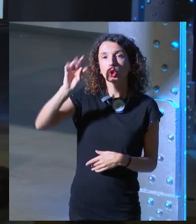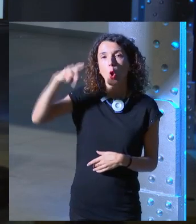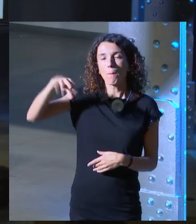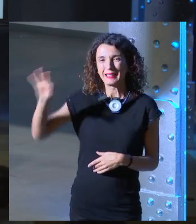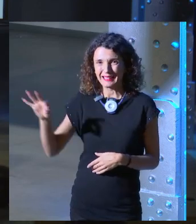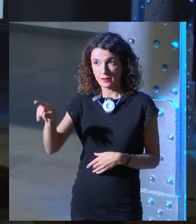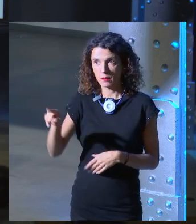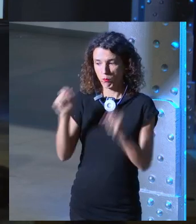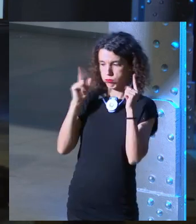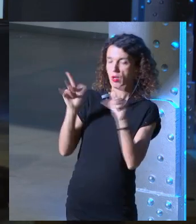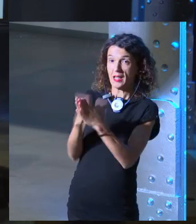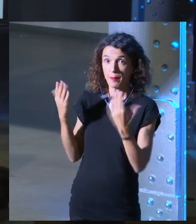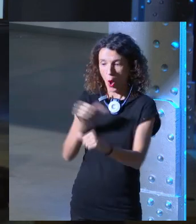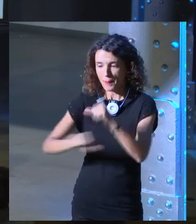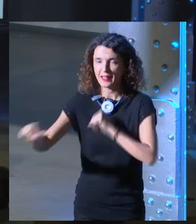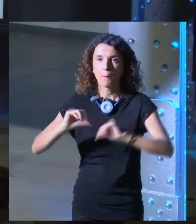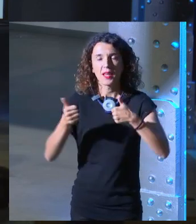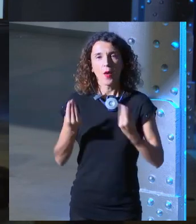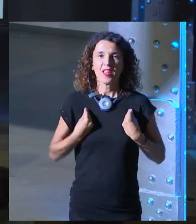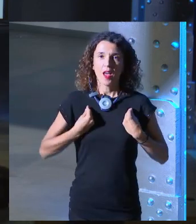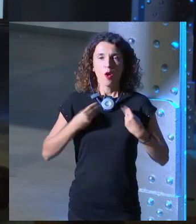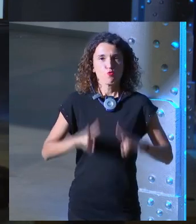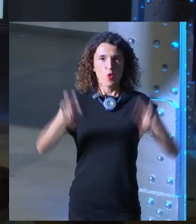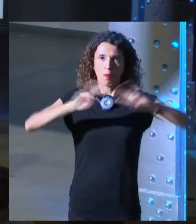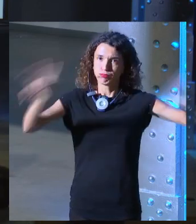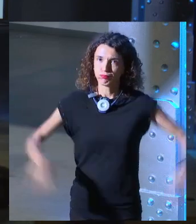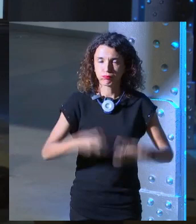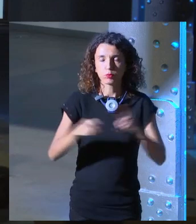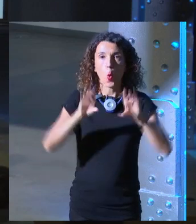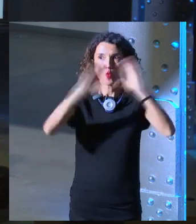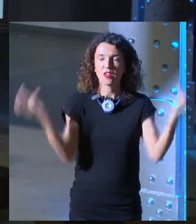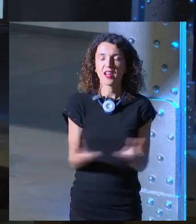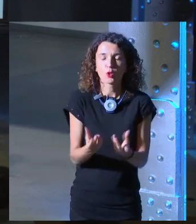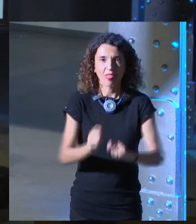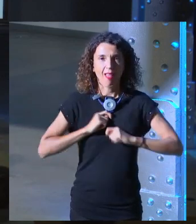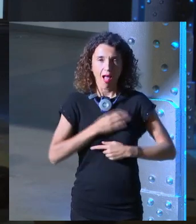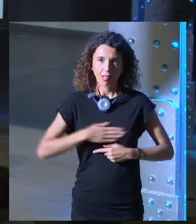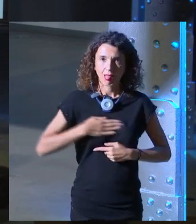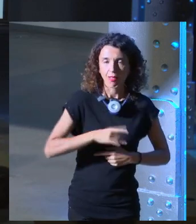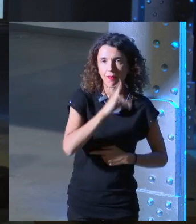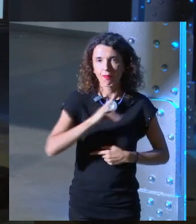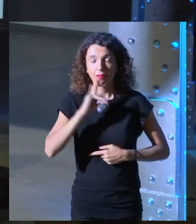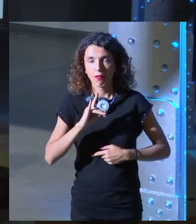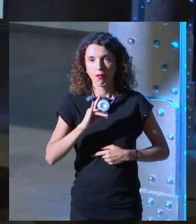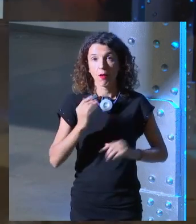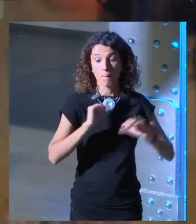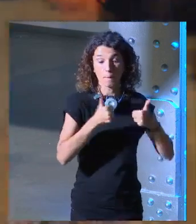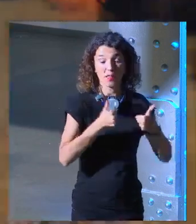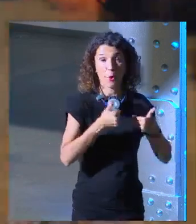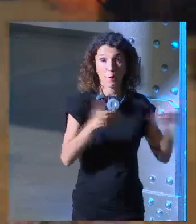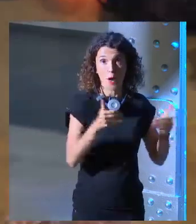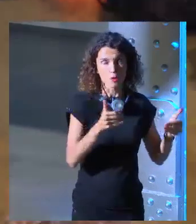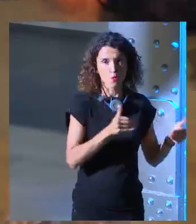Arthur. That discovery was the entrance to a new life, and to a new universe